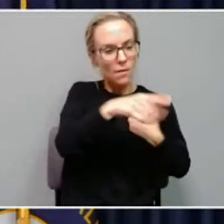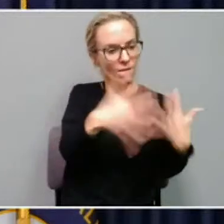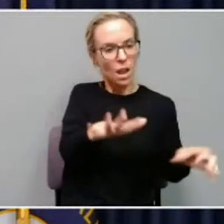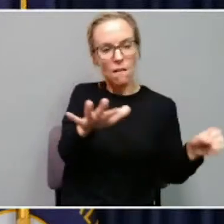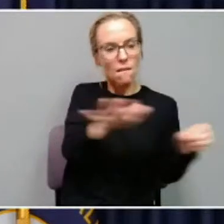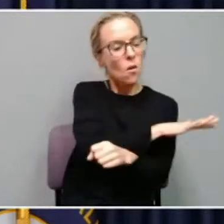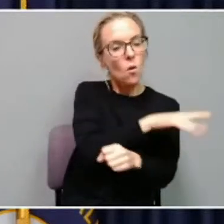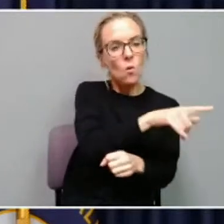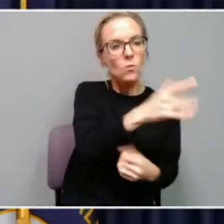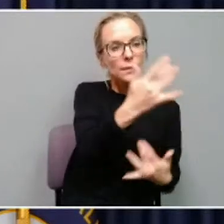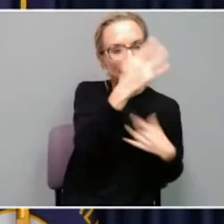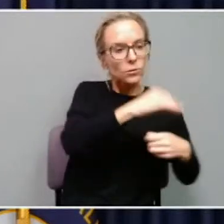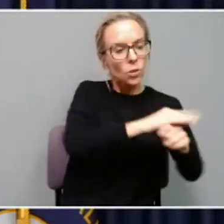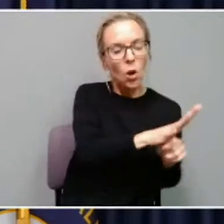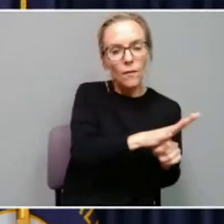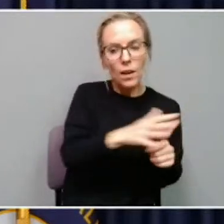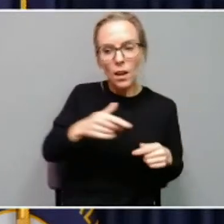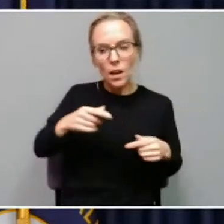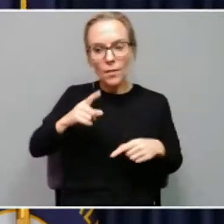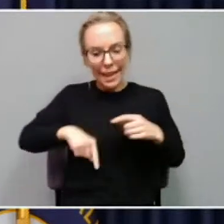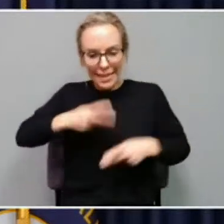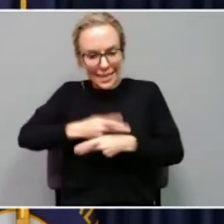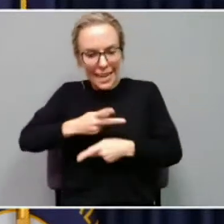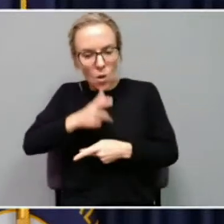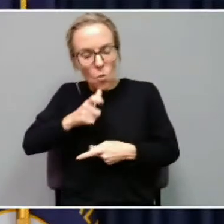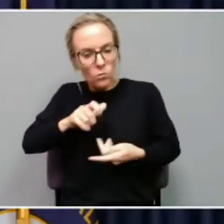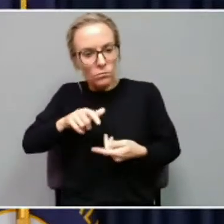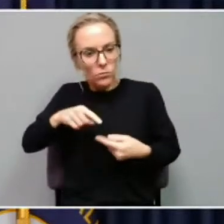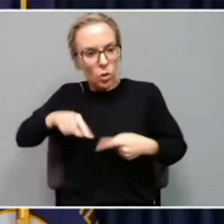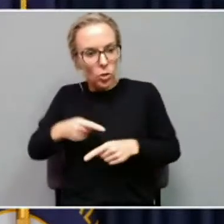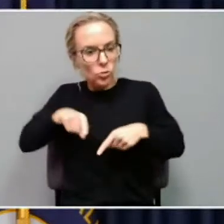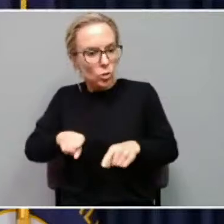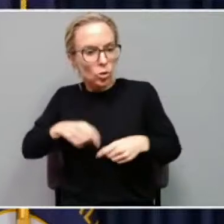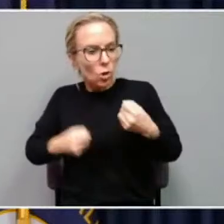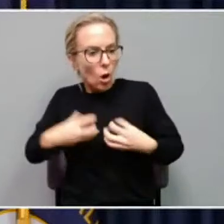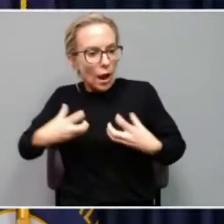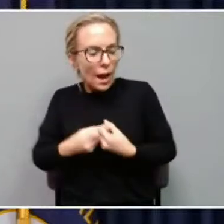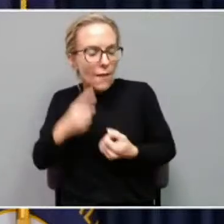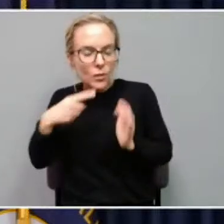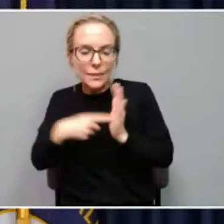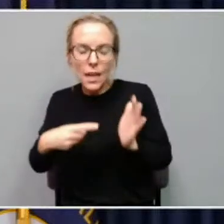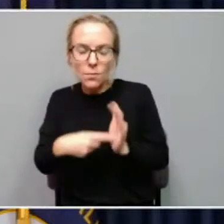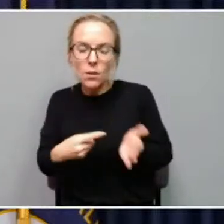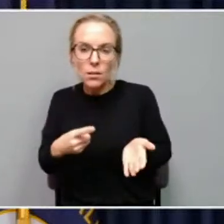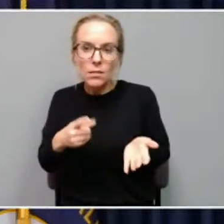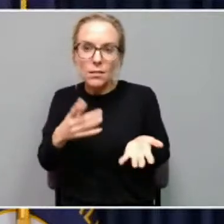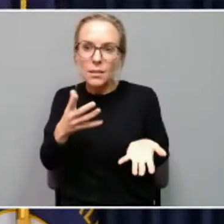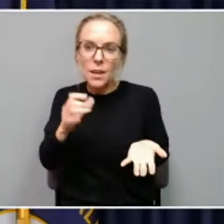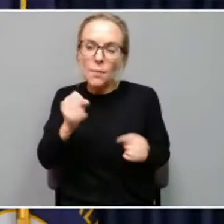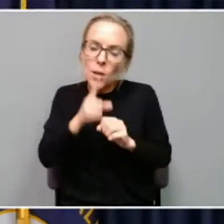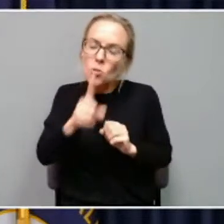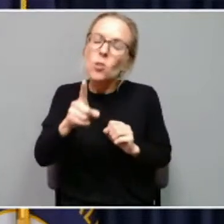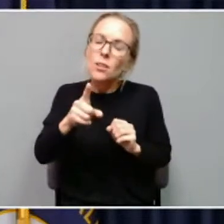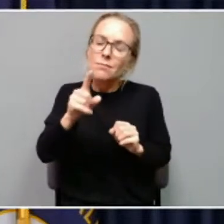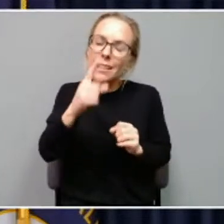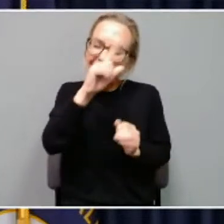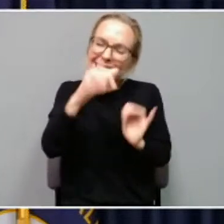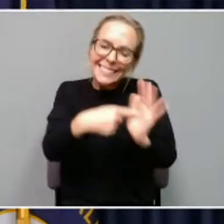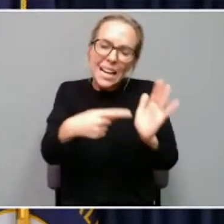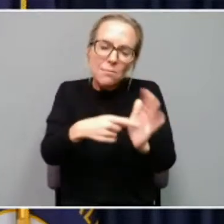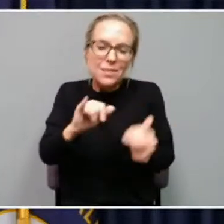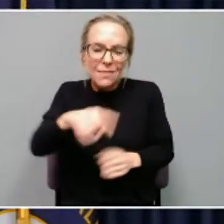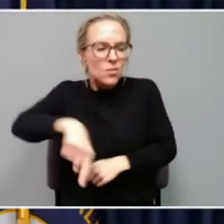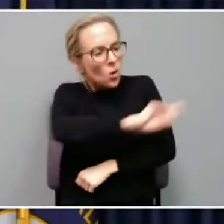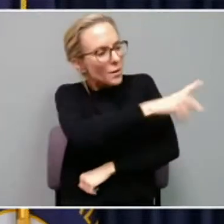for you, if it has to just be about you, then I need you to get the shot to make sure that our healthcare heroes